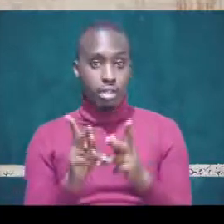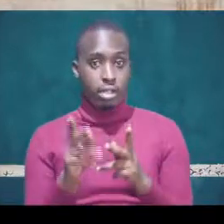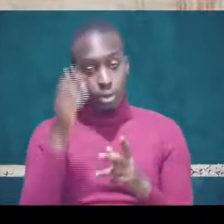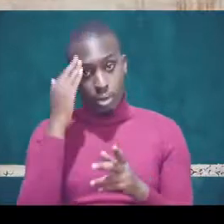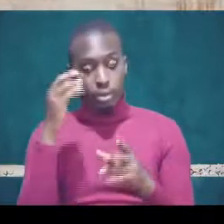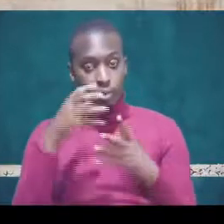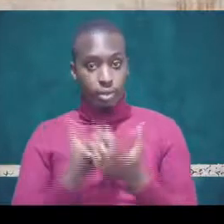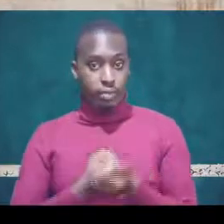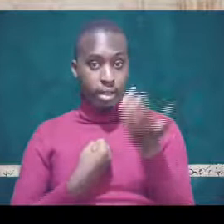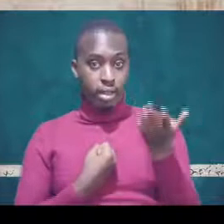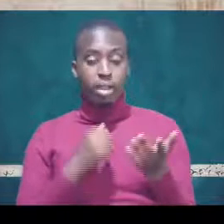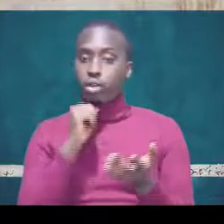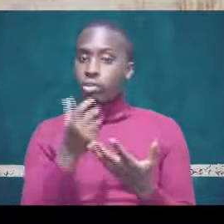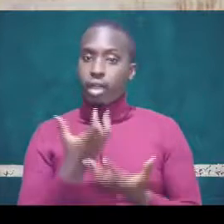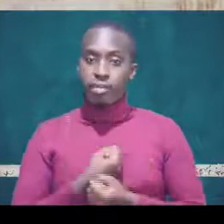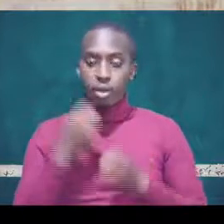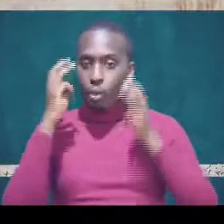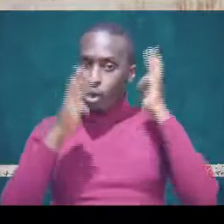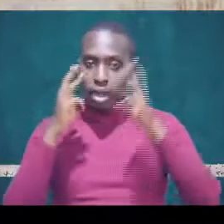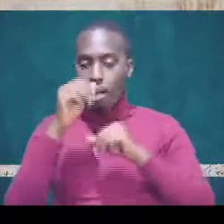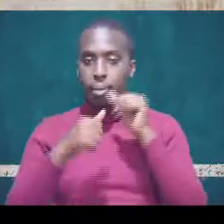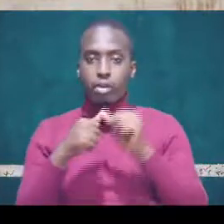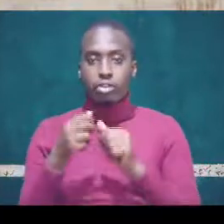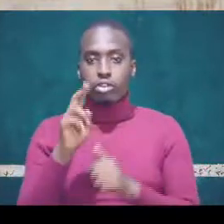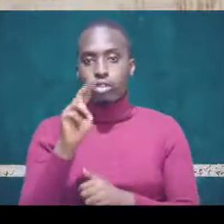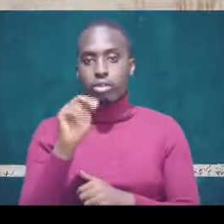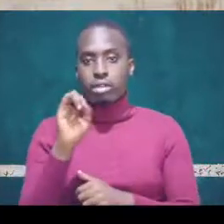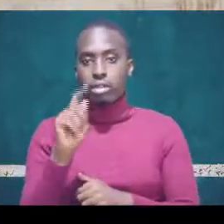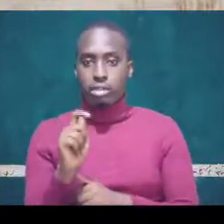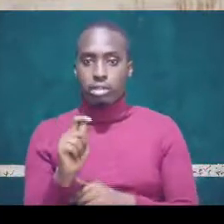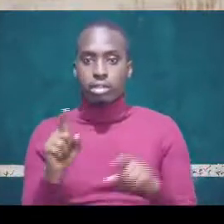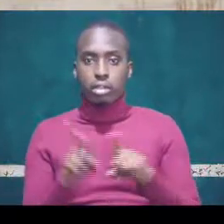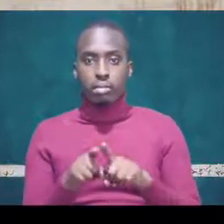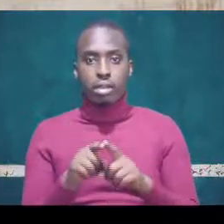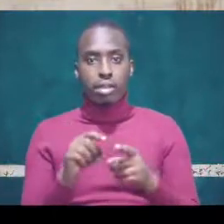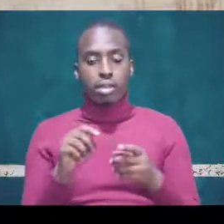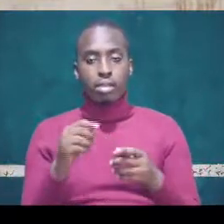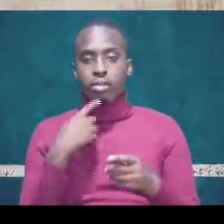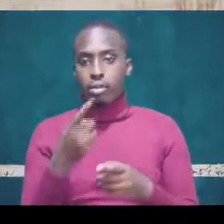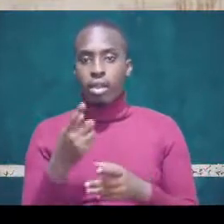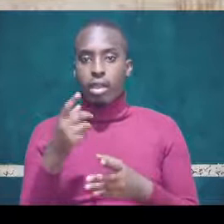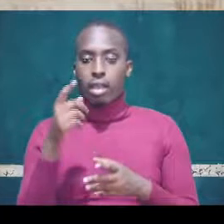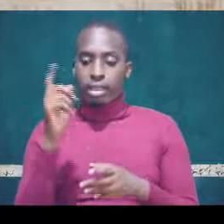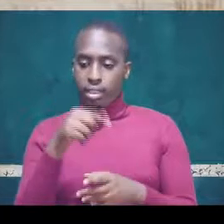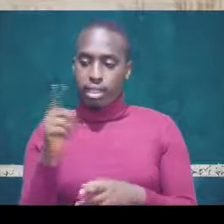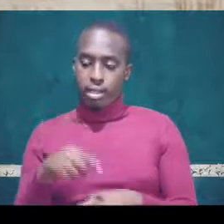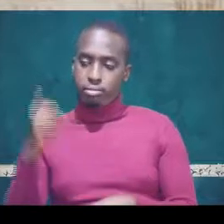in the standard unit, we don't have to worry about the units. Mathematical gymnastics, the 10 will cross each